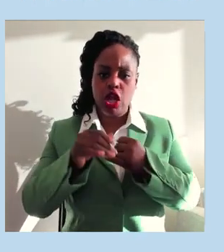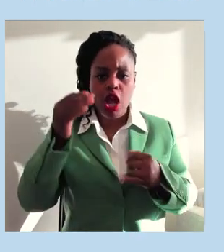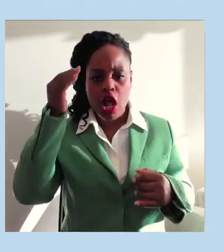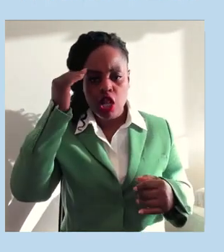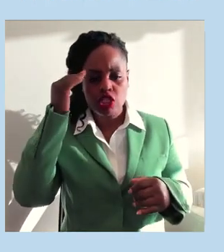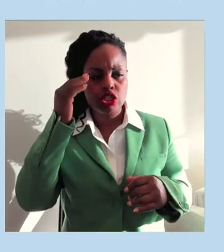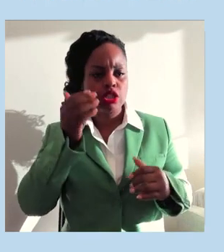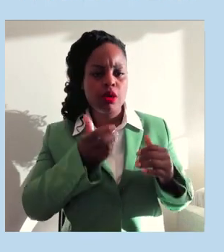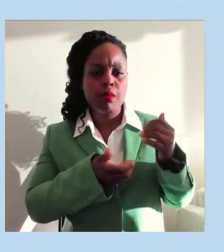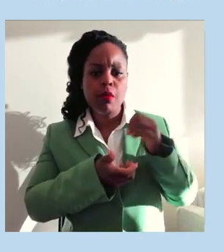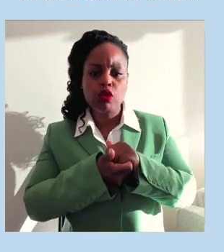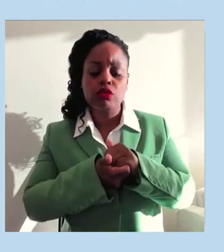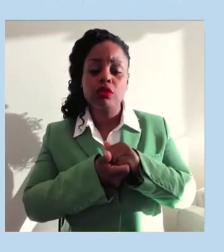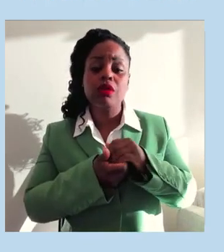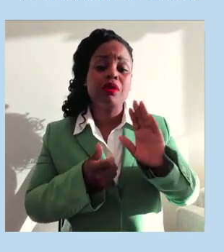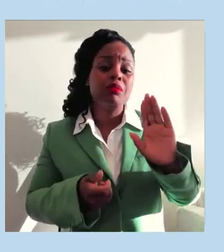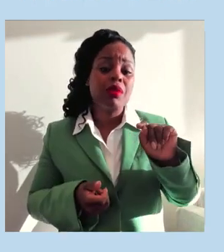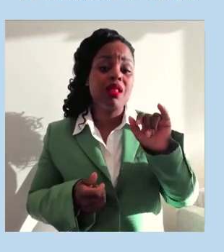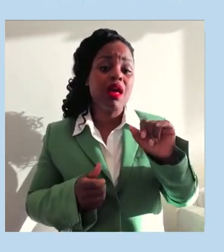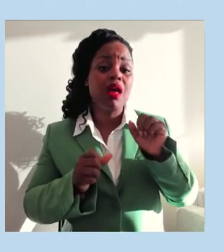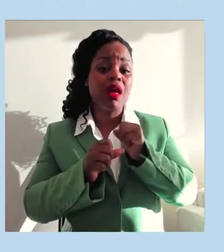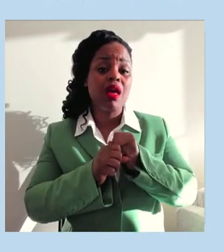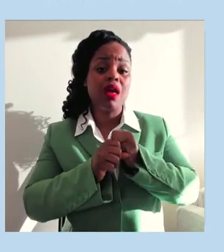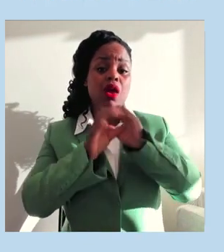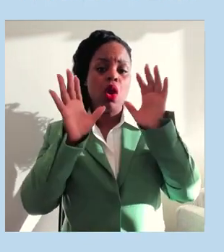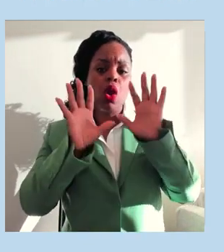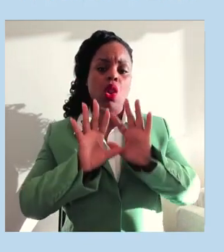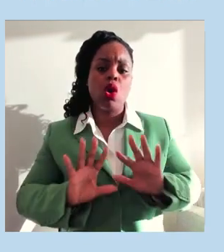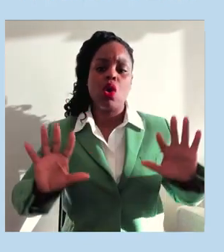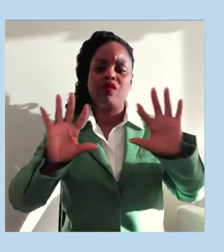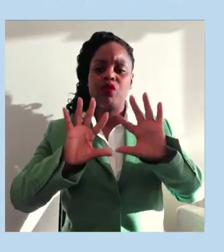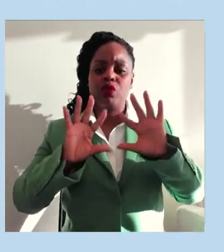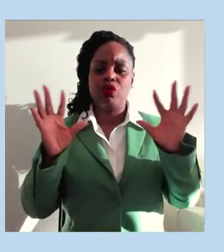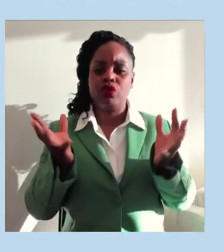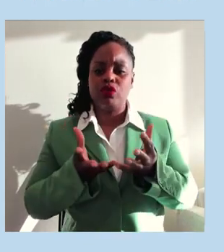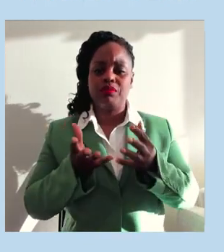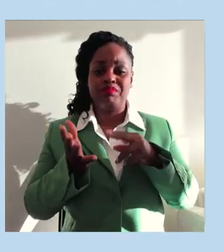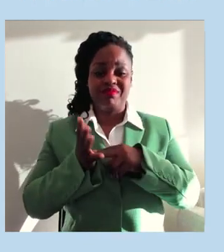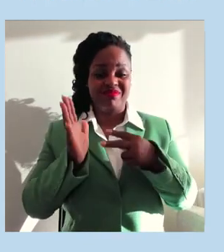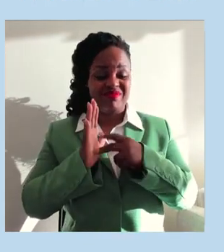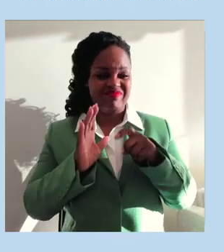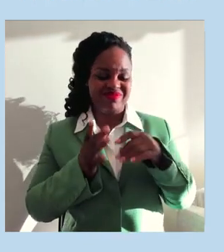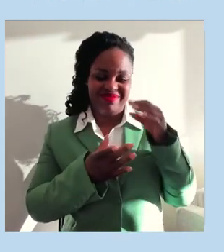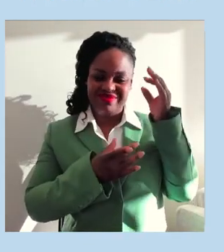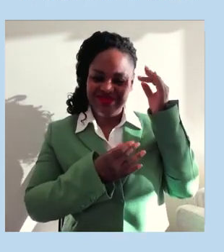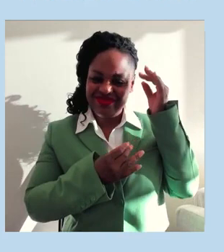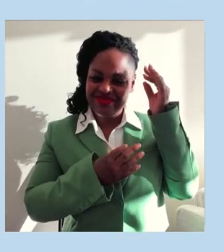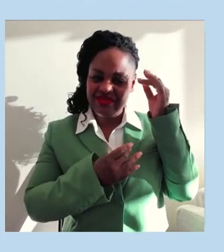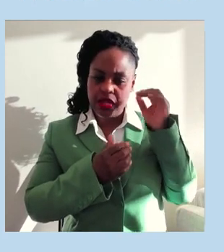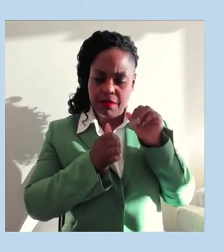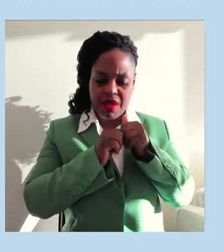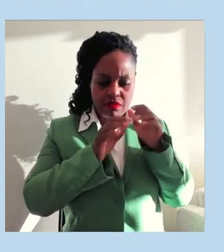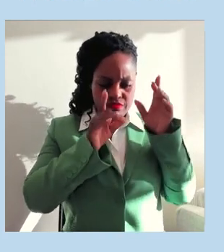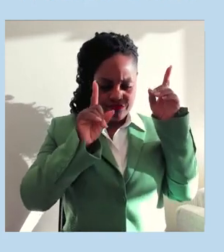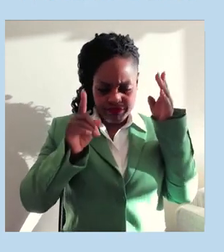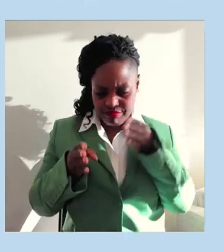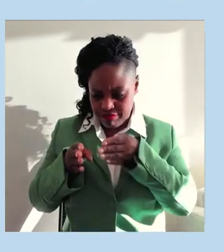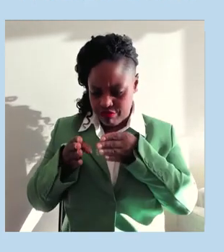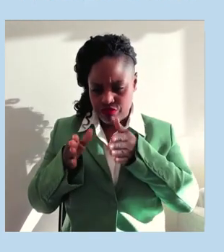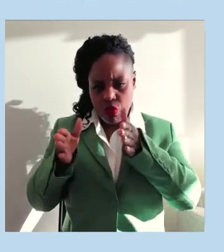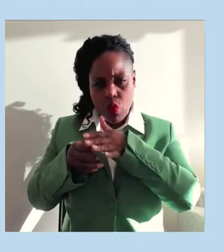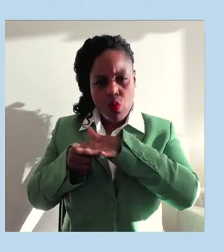action. Access to finance as well is fundamental in order to promote and catalyze this climate